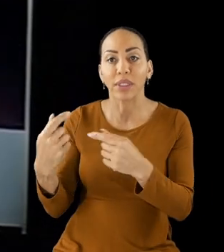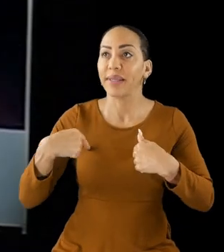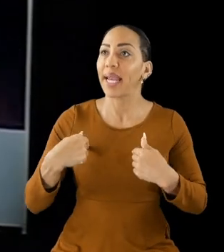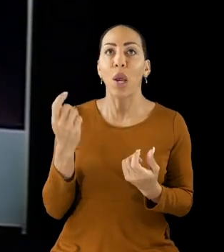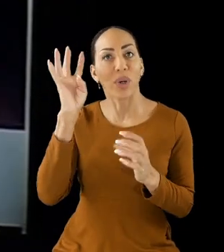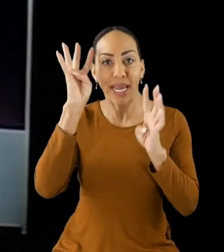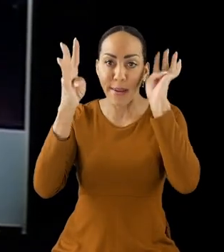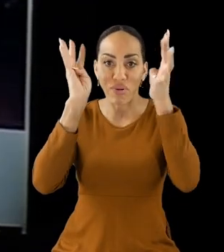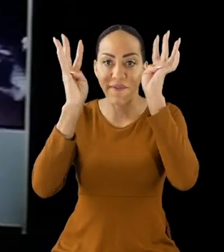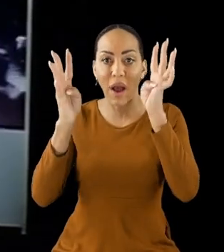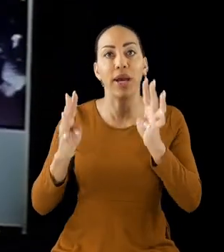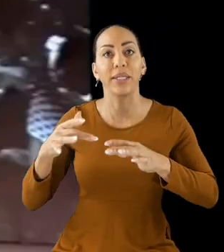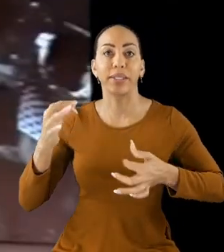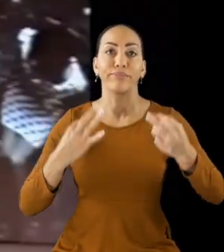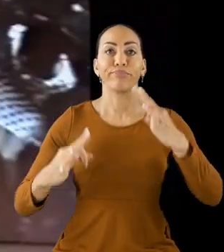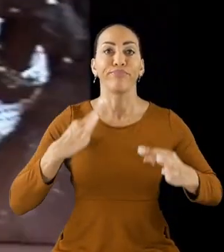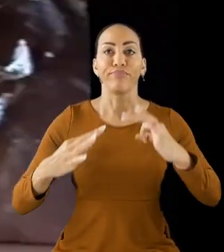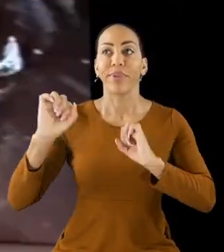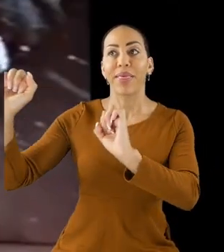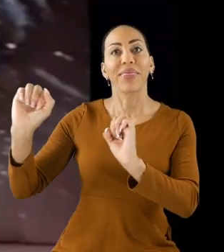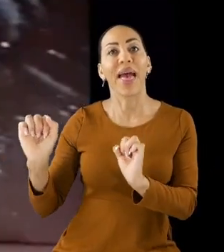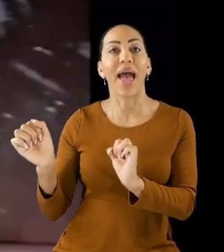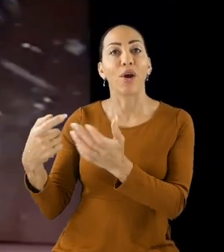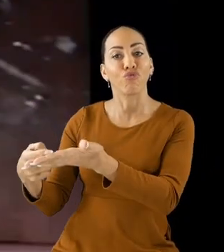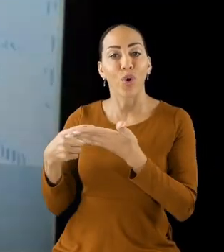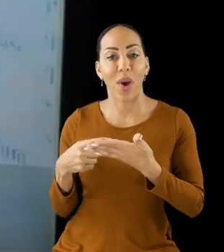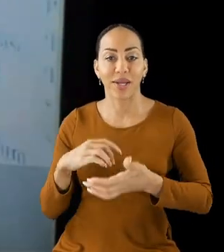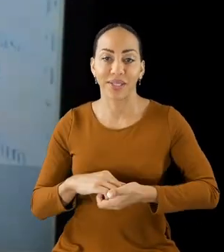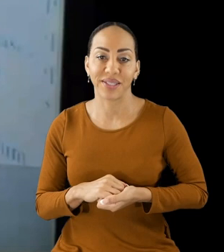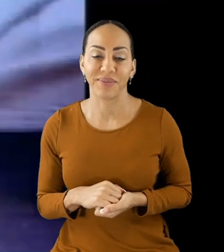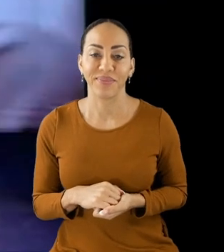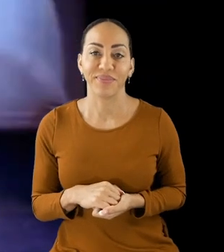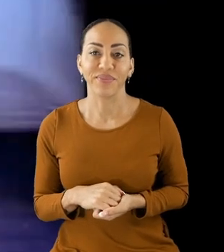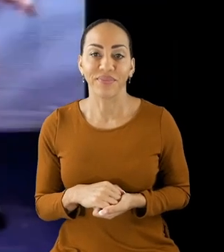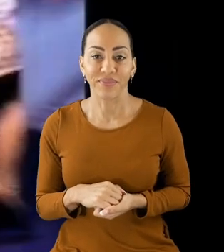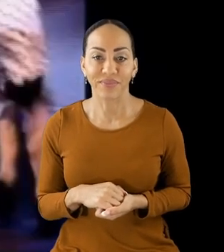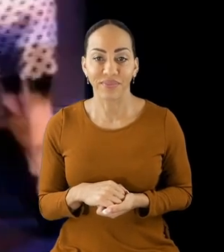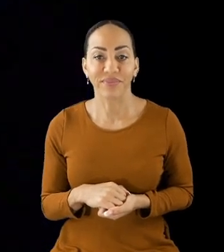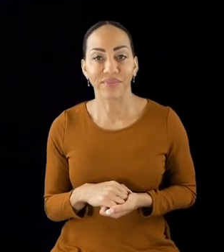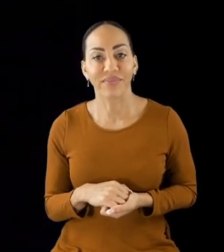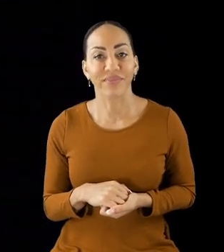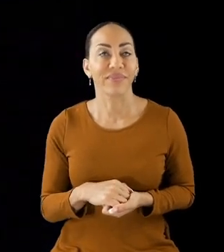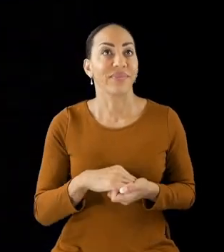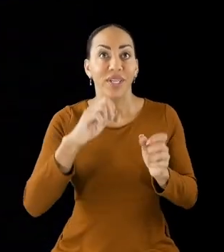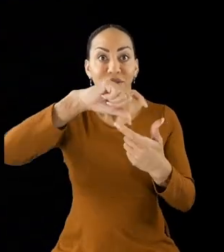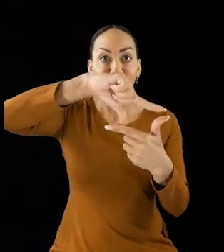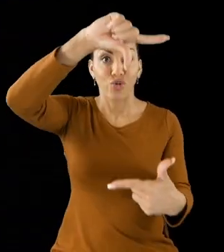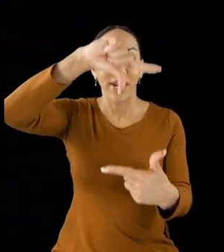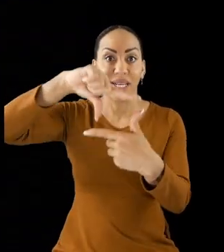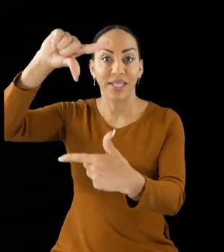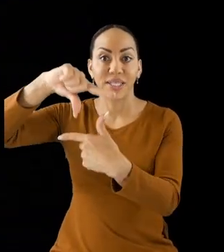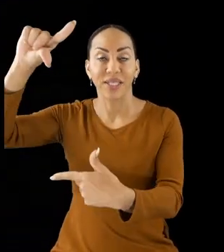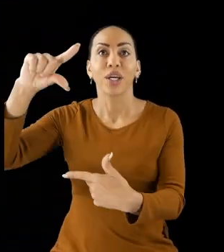with spontaneously. Here someone told her to scream, see that on the text. As we performed, we kept an eye on screens around the stage